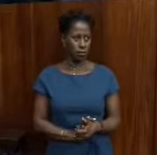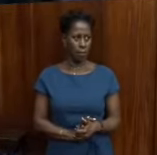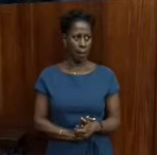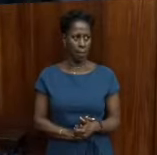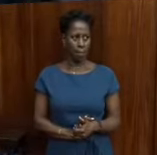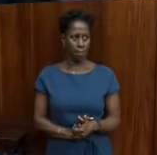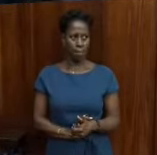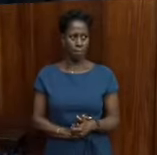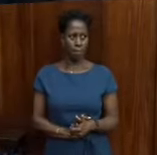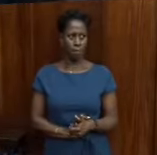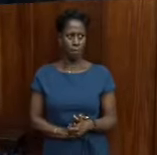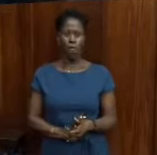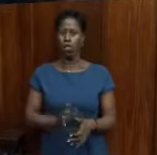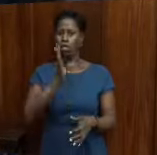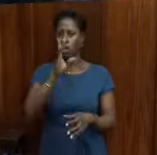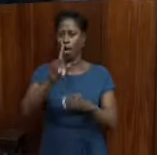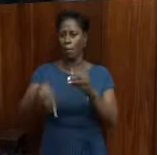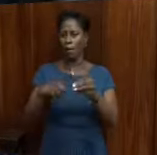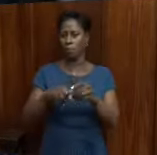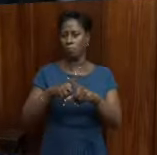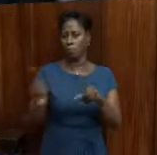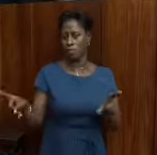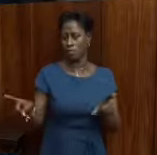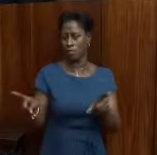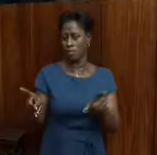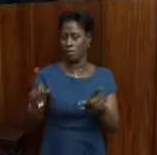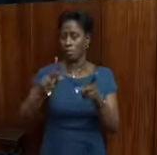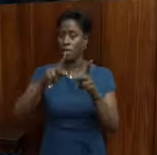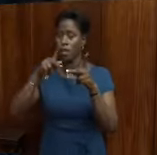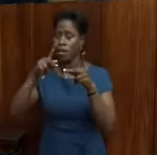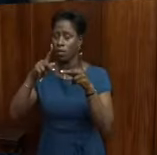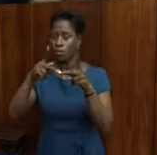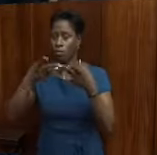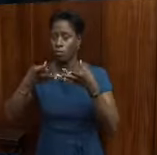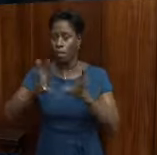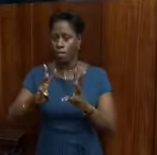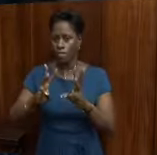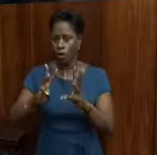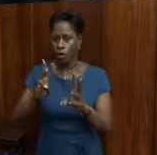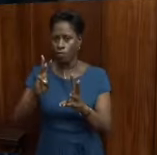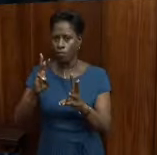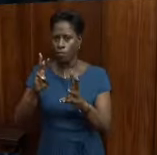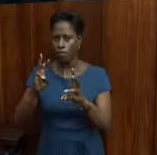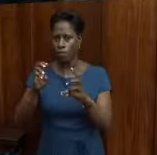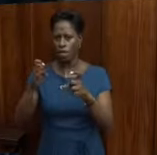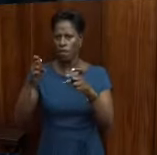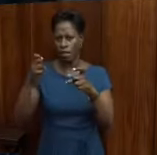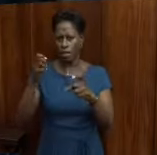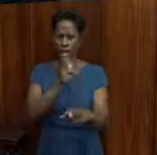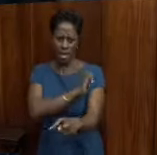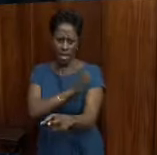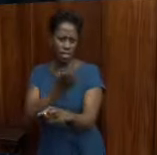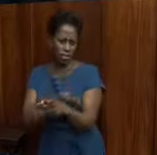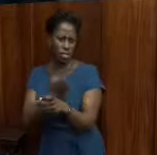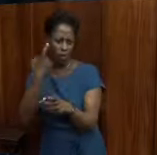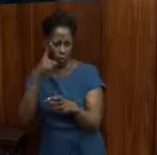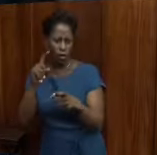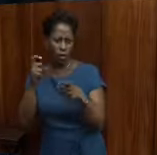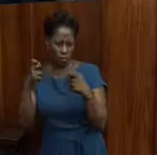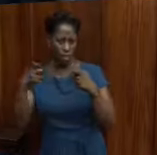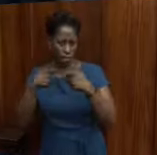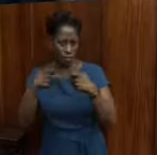viable alternative sources of energy to supplement our use of fossil fuels. The Renewable Energy Sector Development Project is